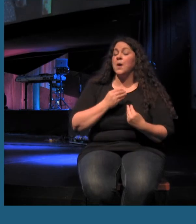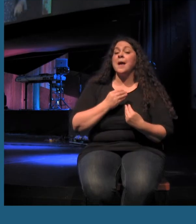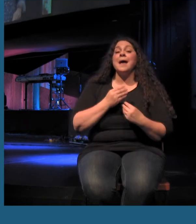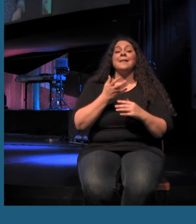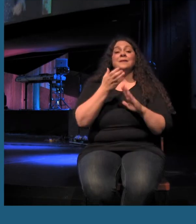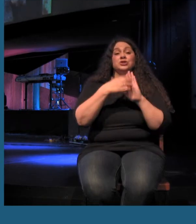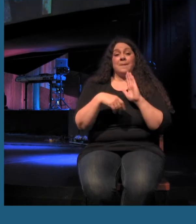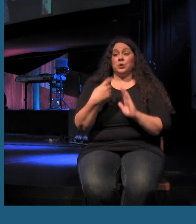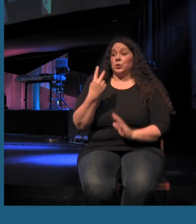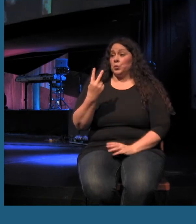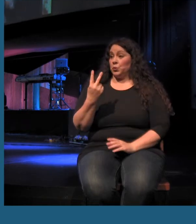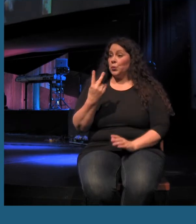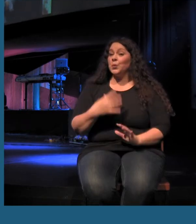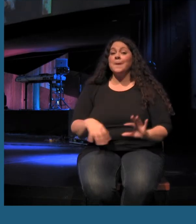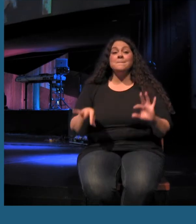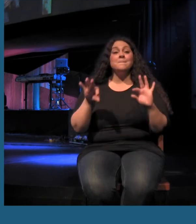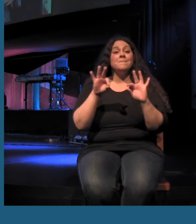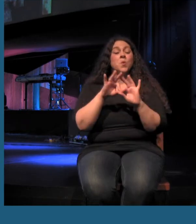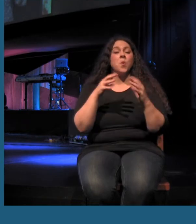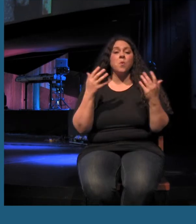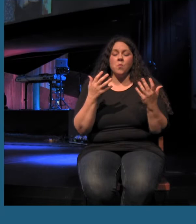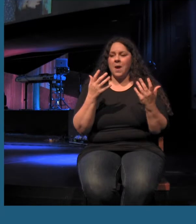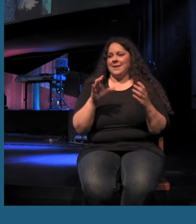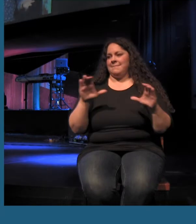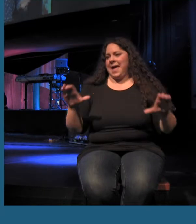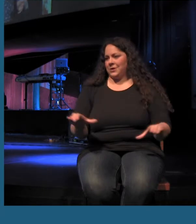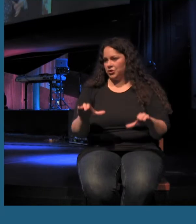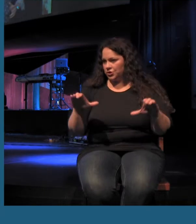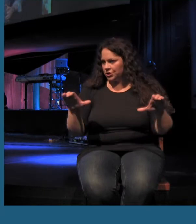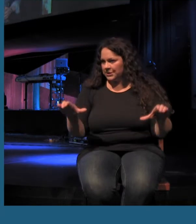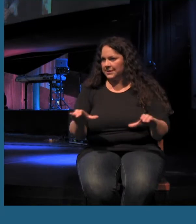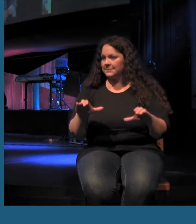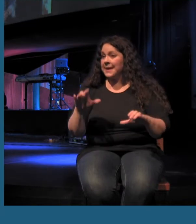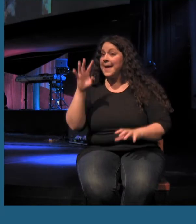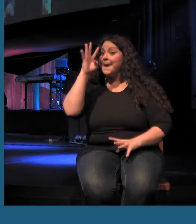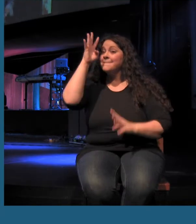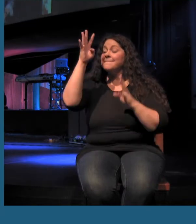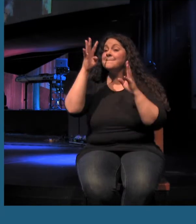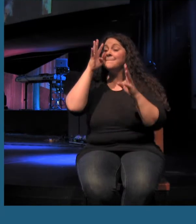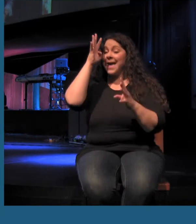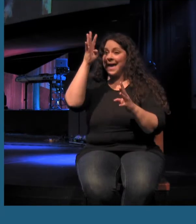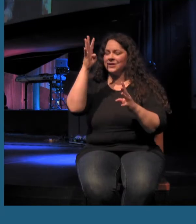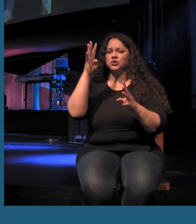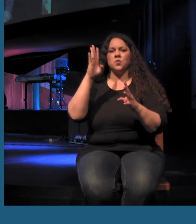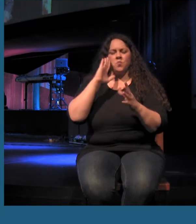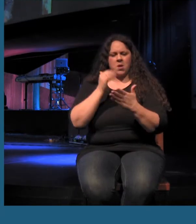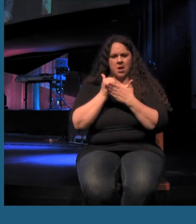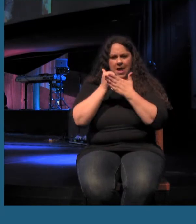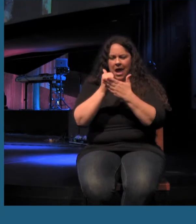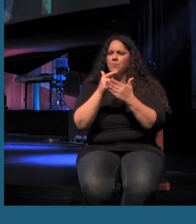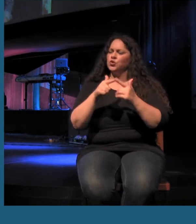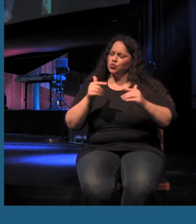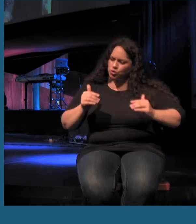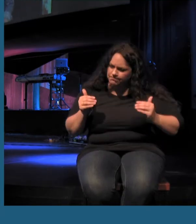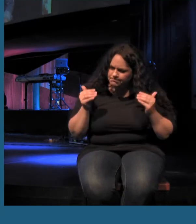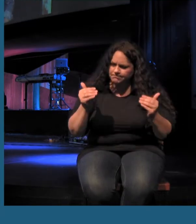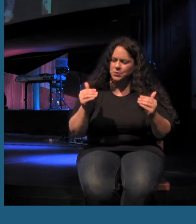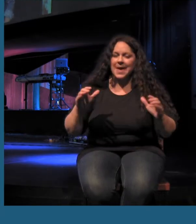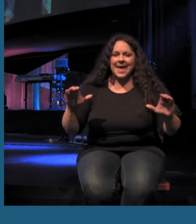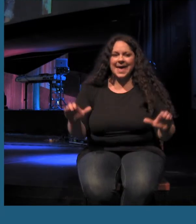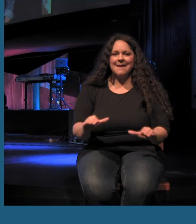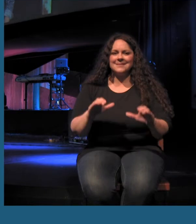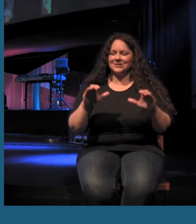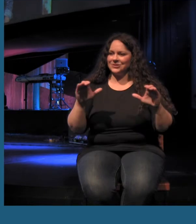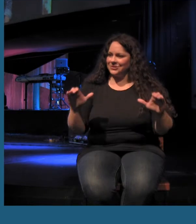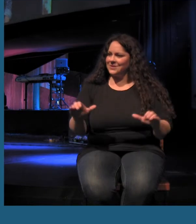the importance of action. Imagination actually should help us take that step of action. It's what